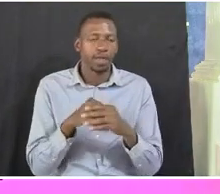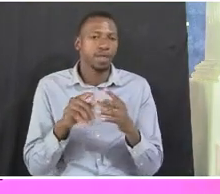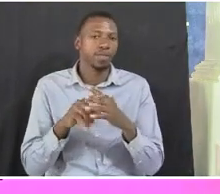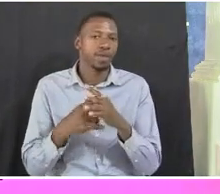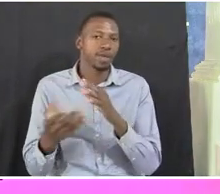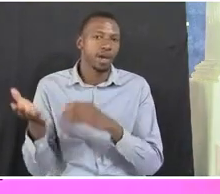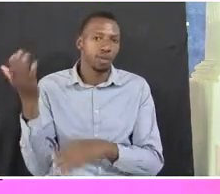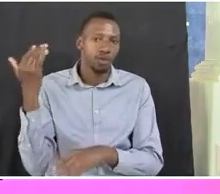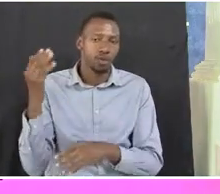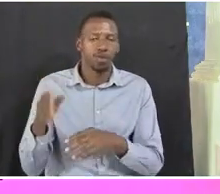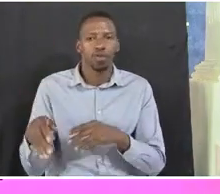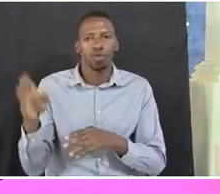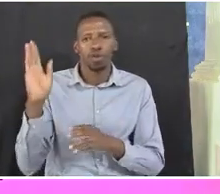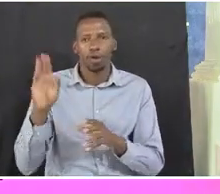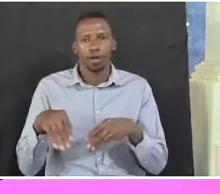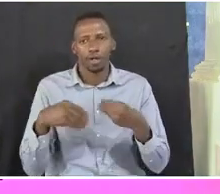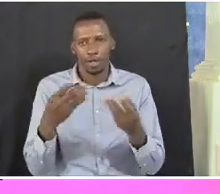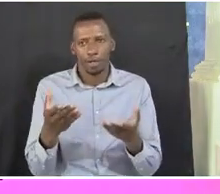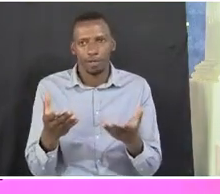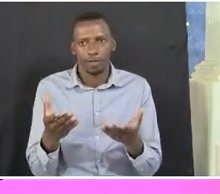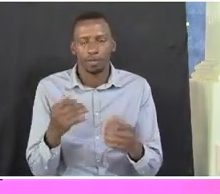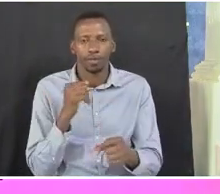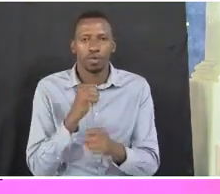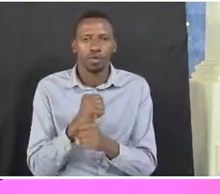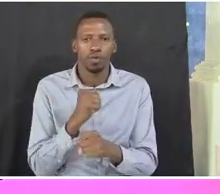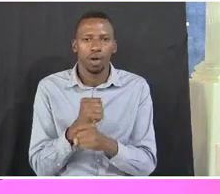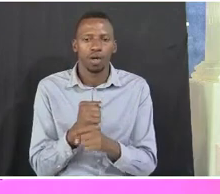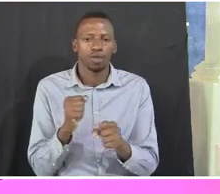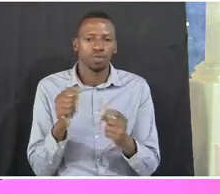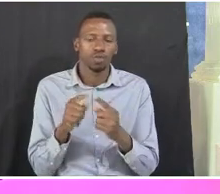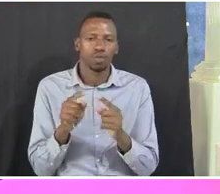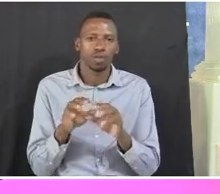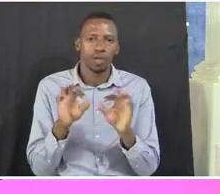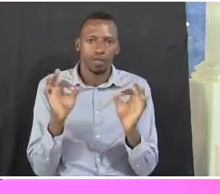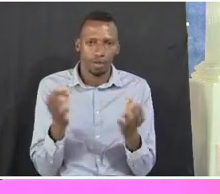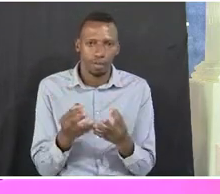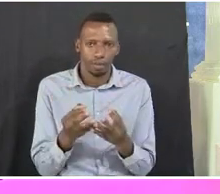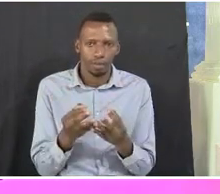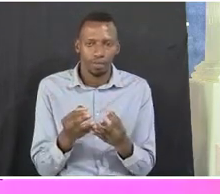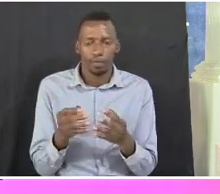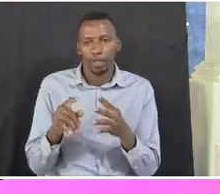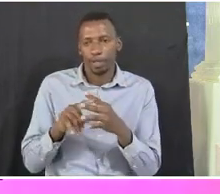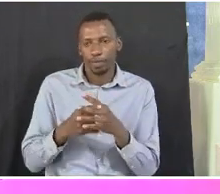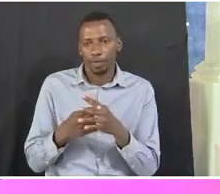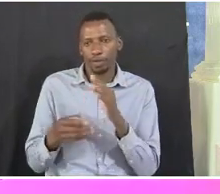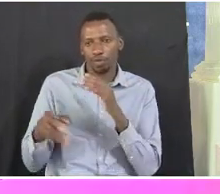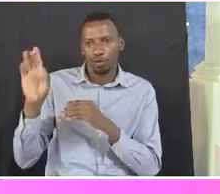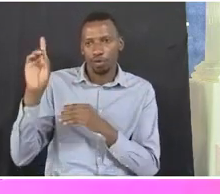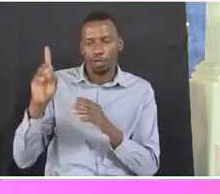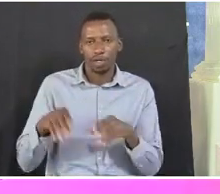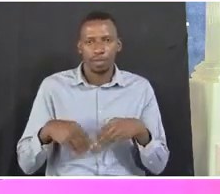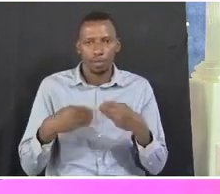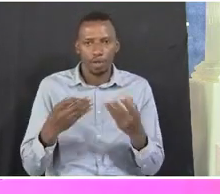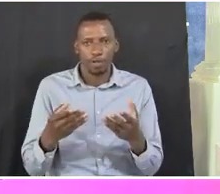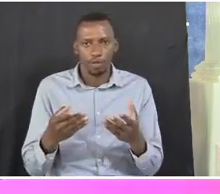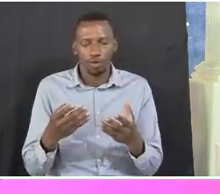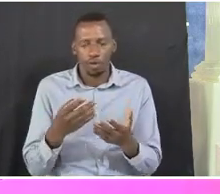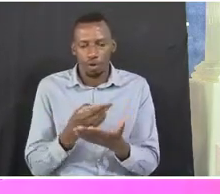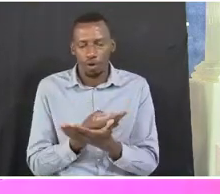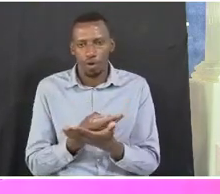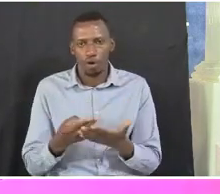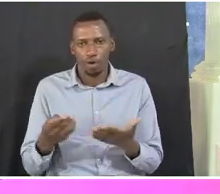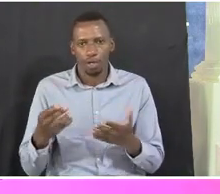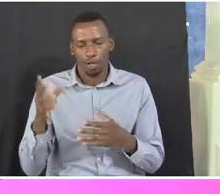beginning, God gave the work to the family. In the beginning, God gave holy education to